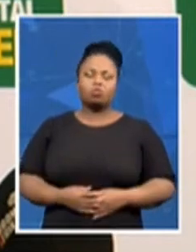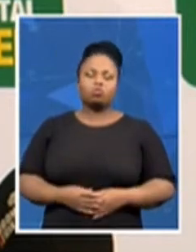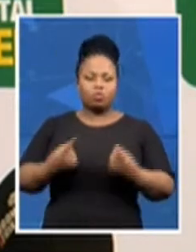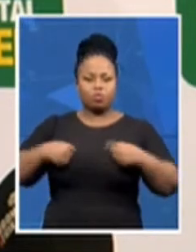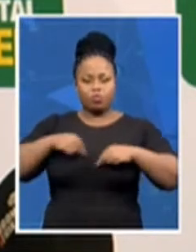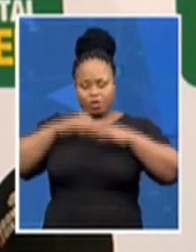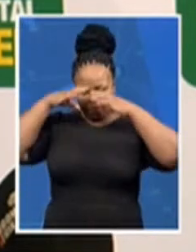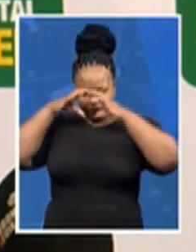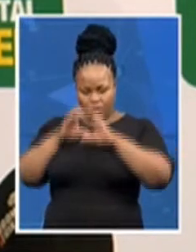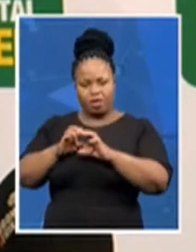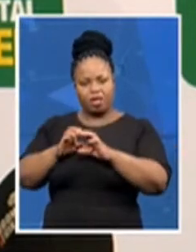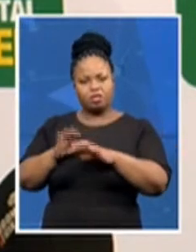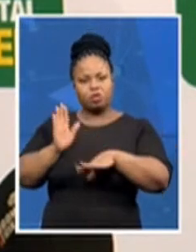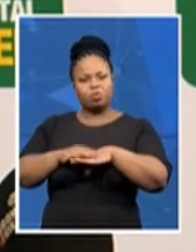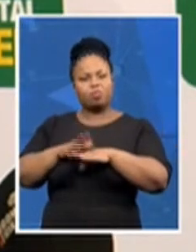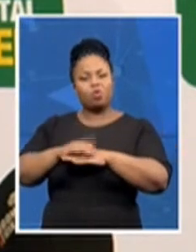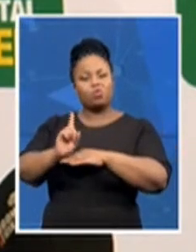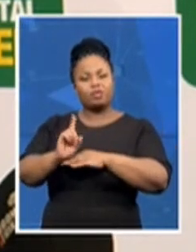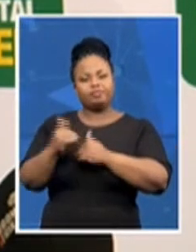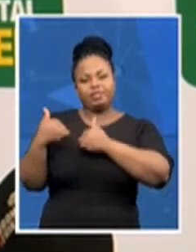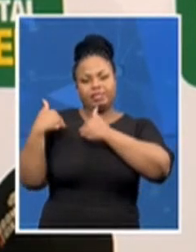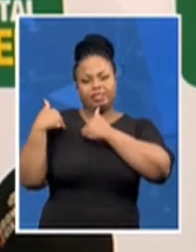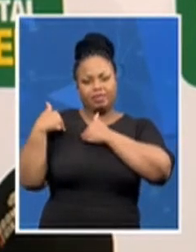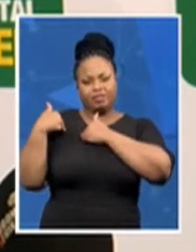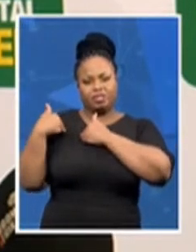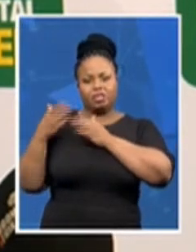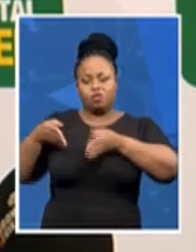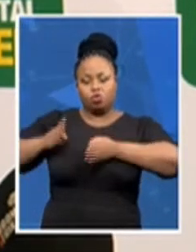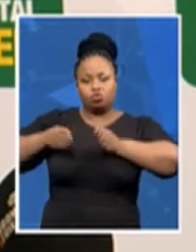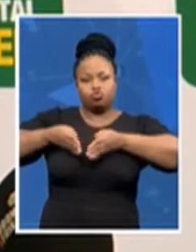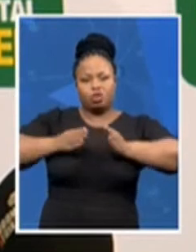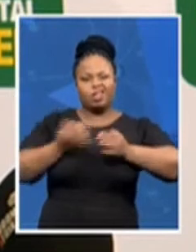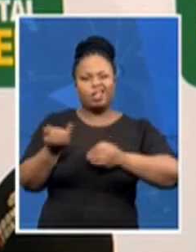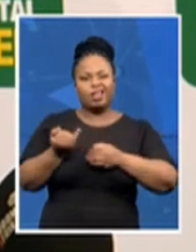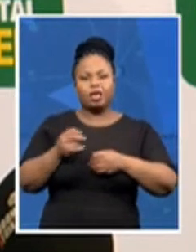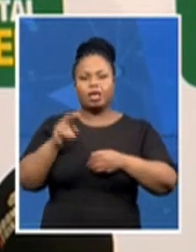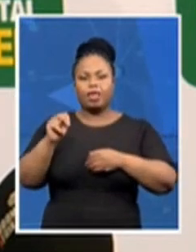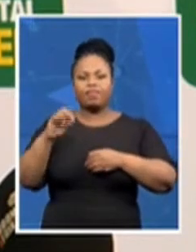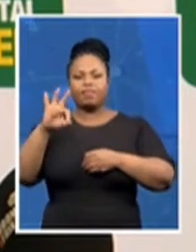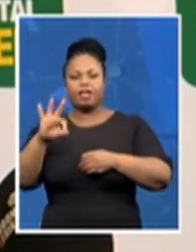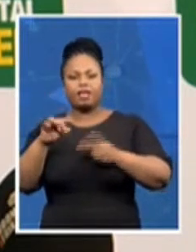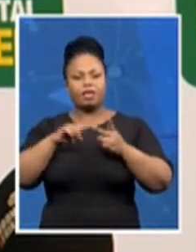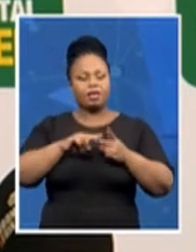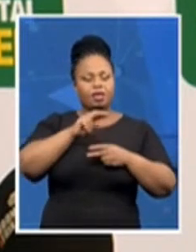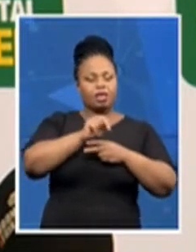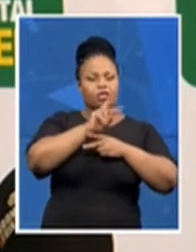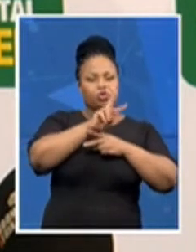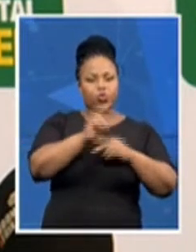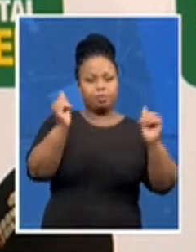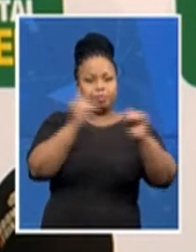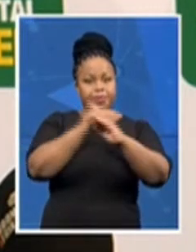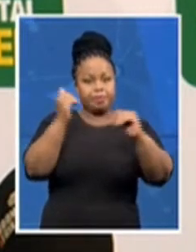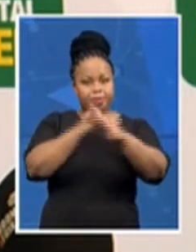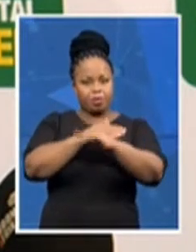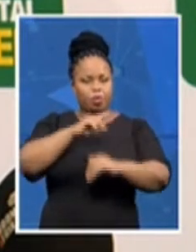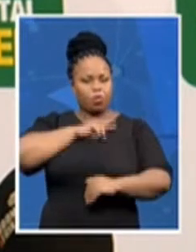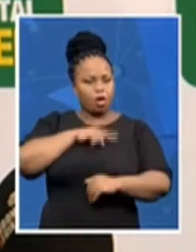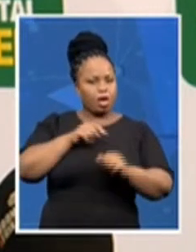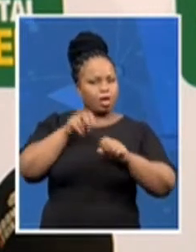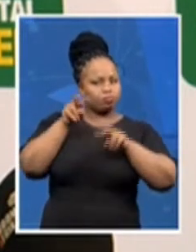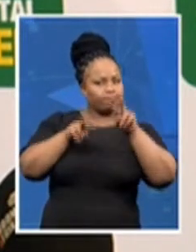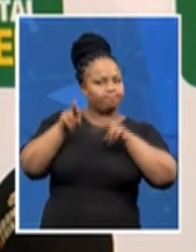of corridors like your N3 and N2. This is to facilitate the smooth and secure transit of fuel